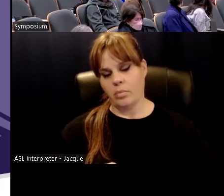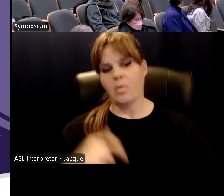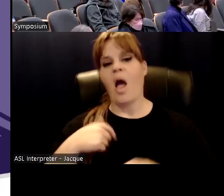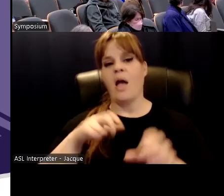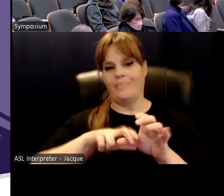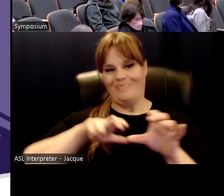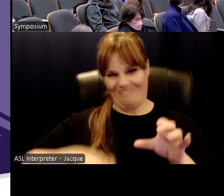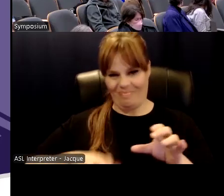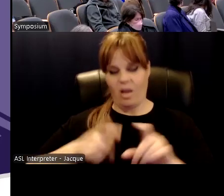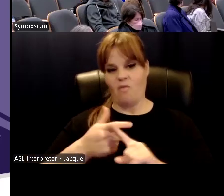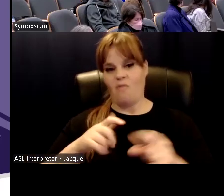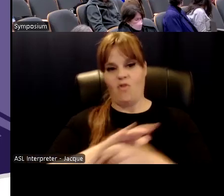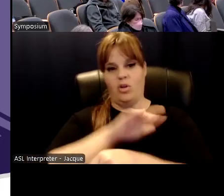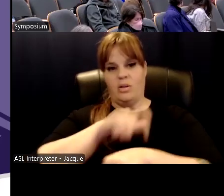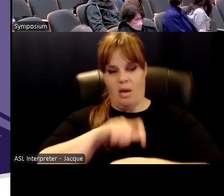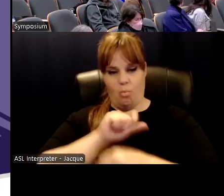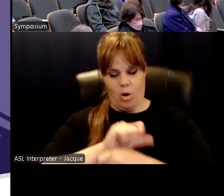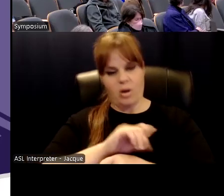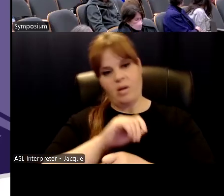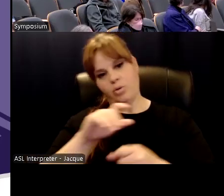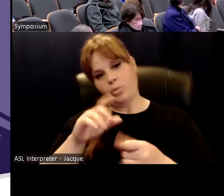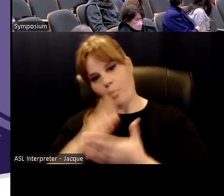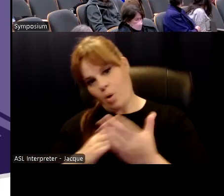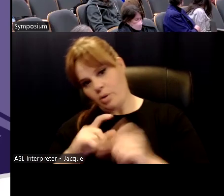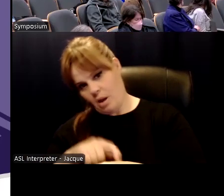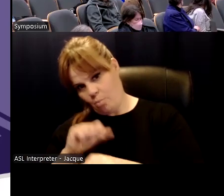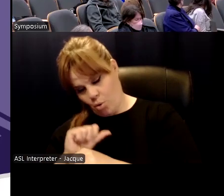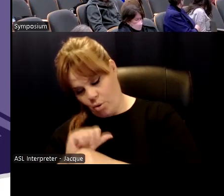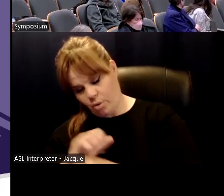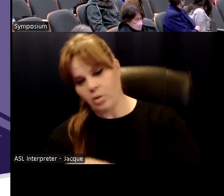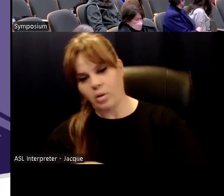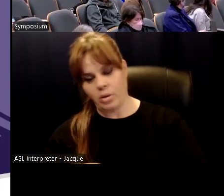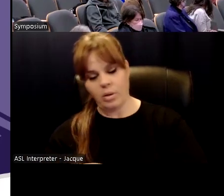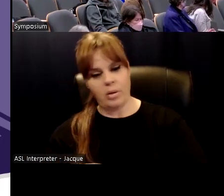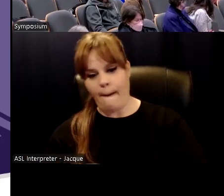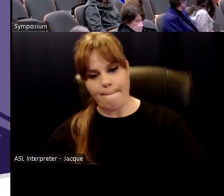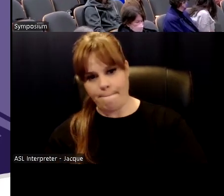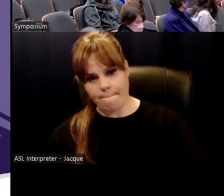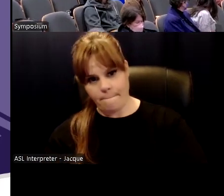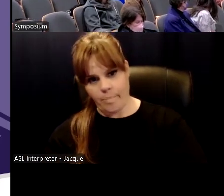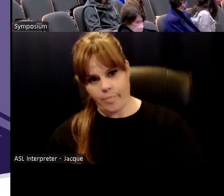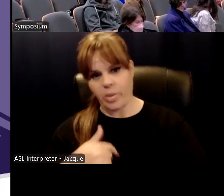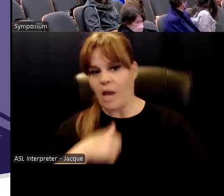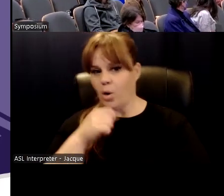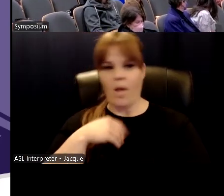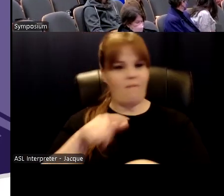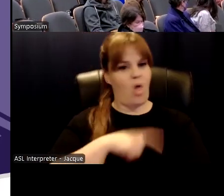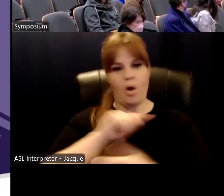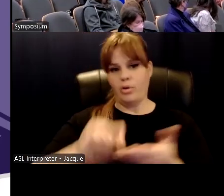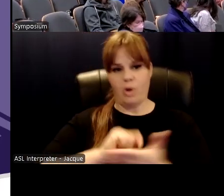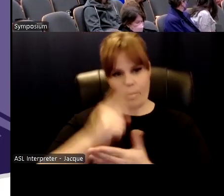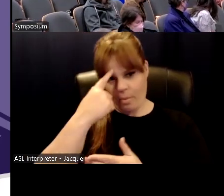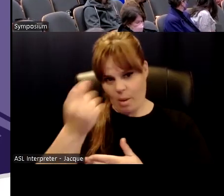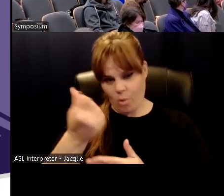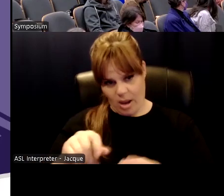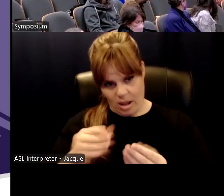work part-time because I don't have long-term memory anymore. I can't remember things. My speech,